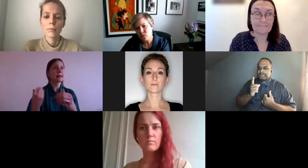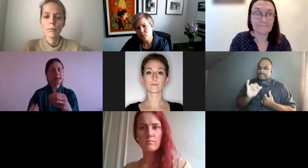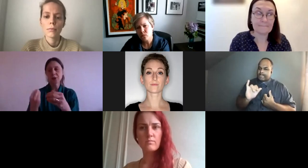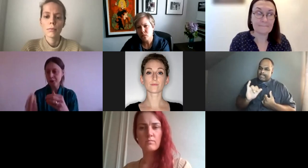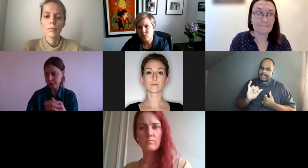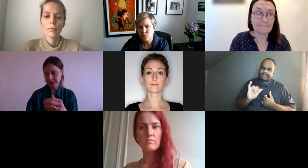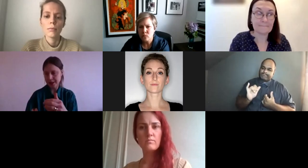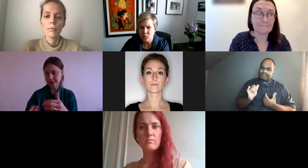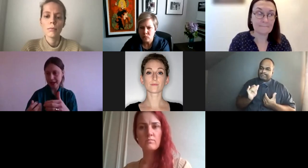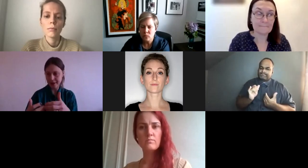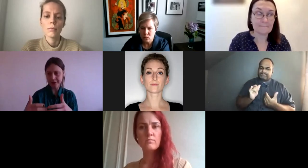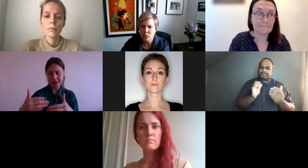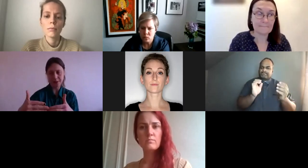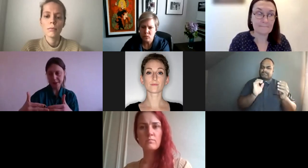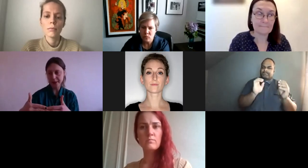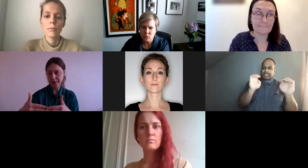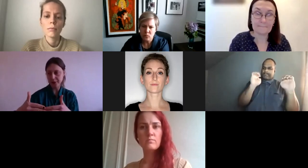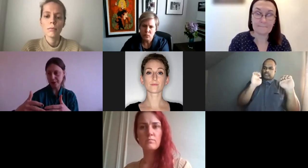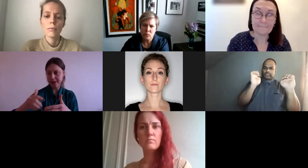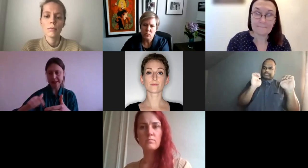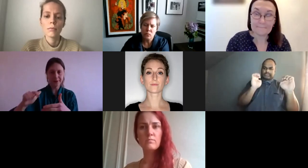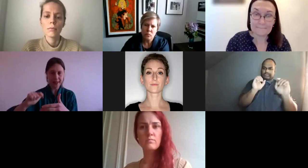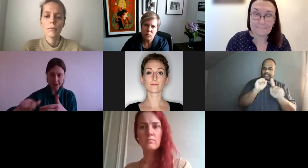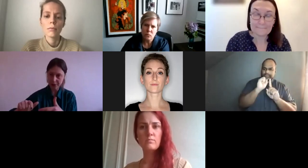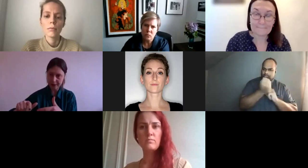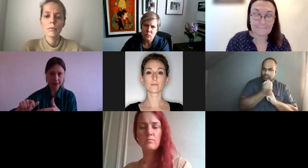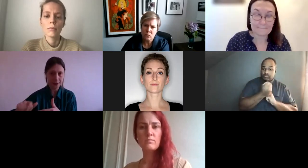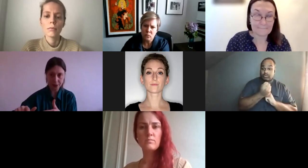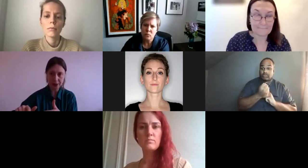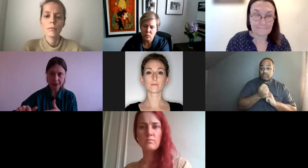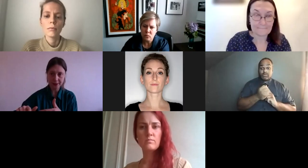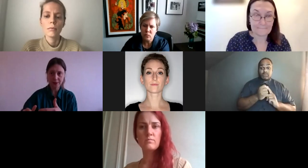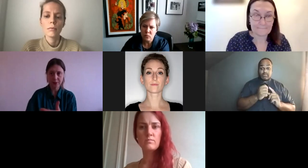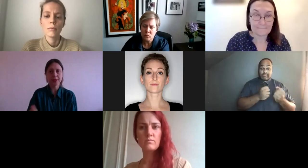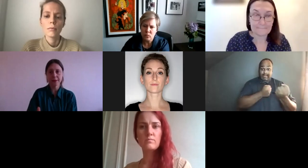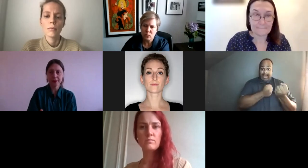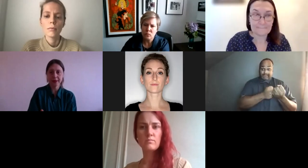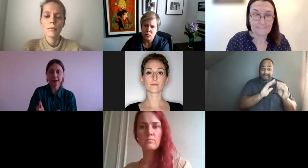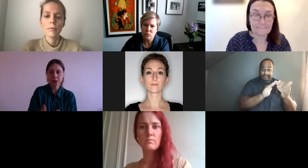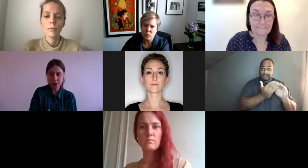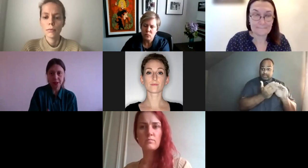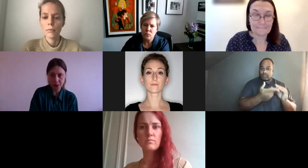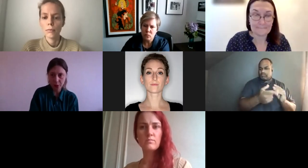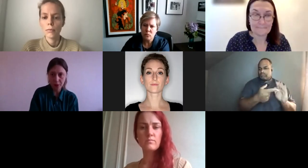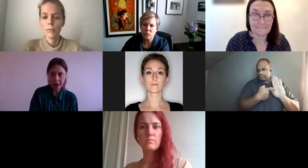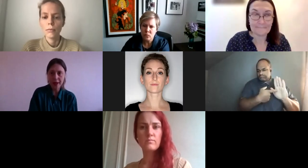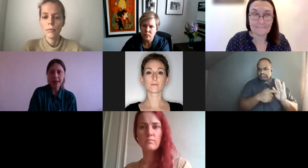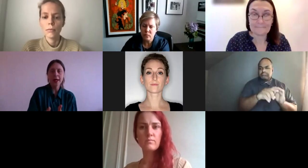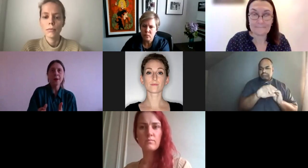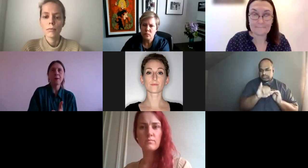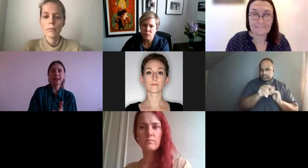it's like a state of emergency. We have these people from self-advocacy community, for example, like Yulia